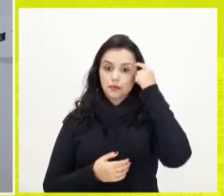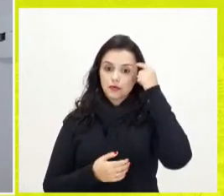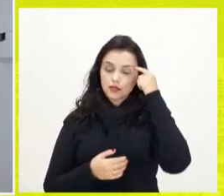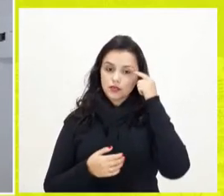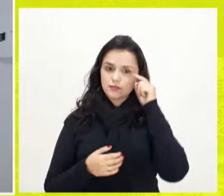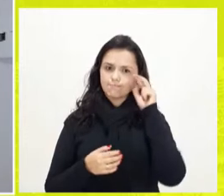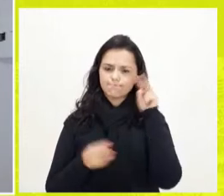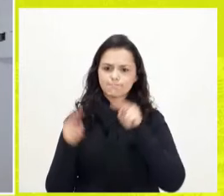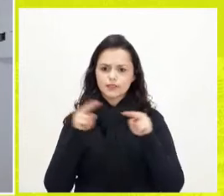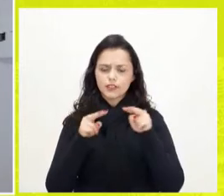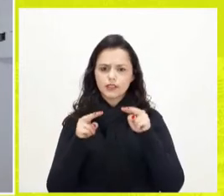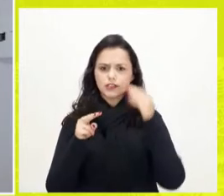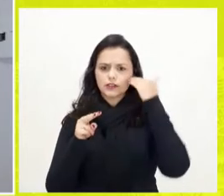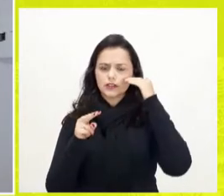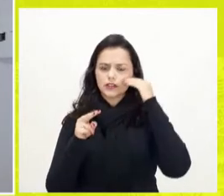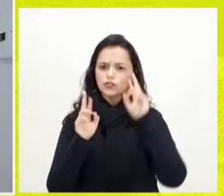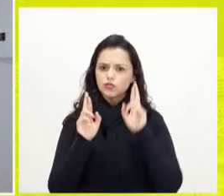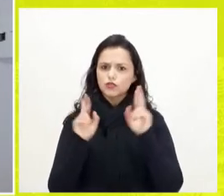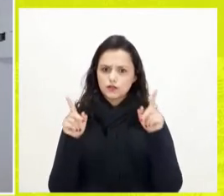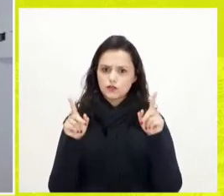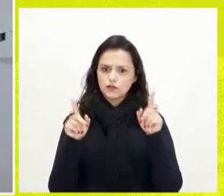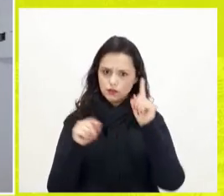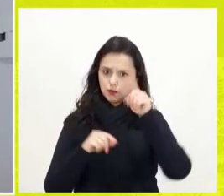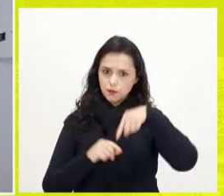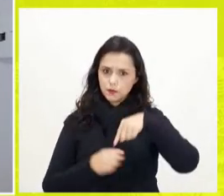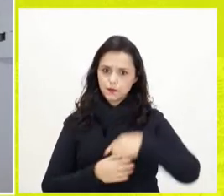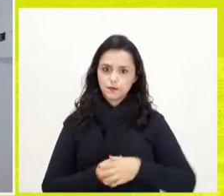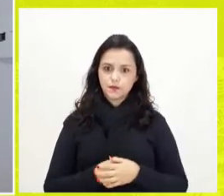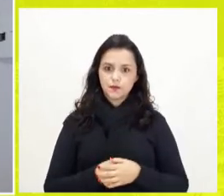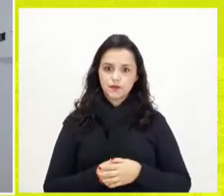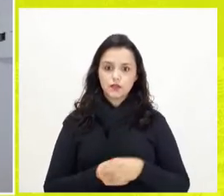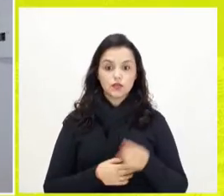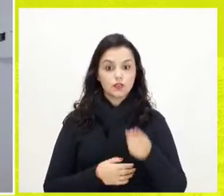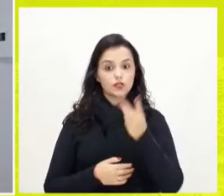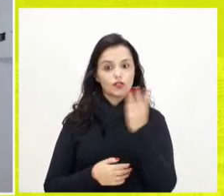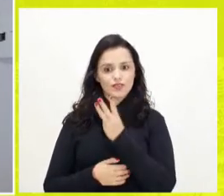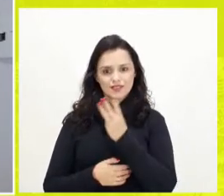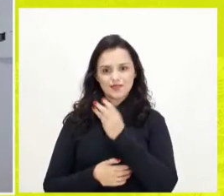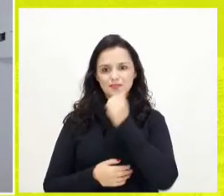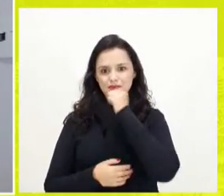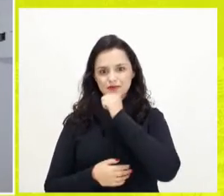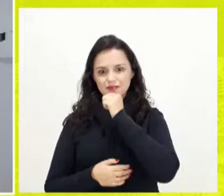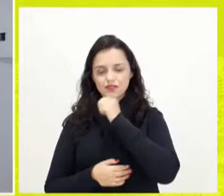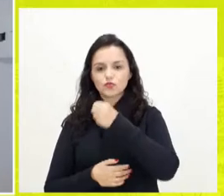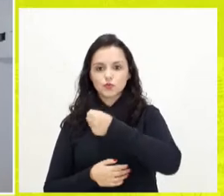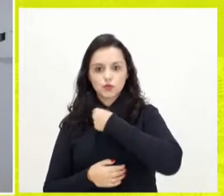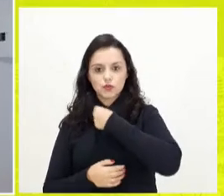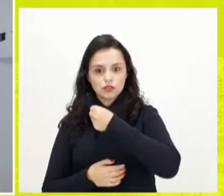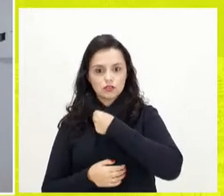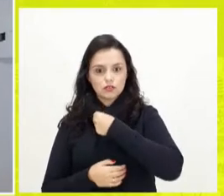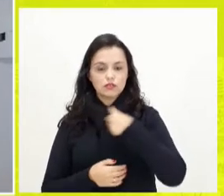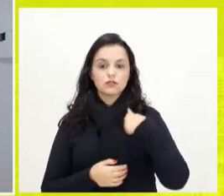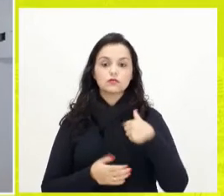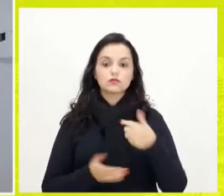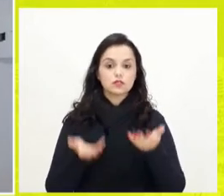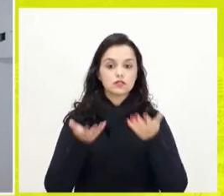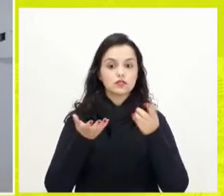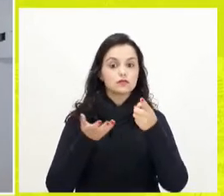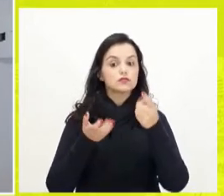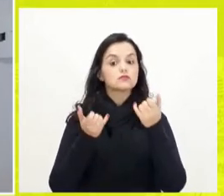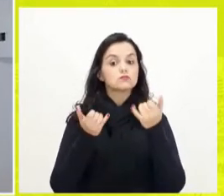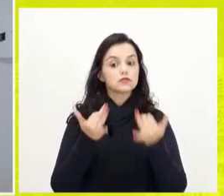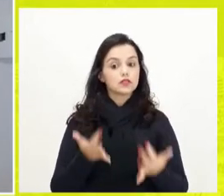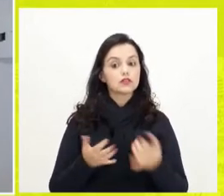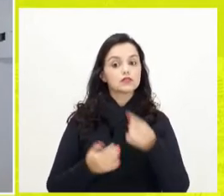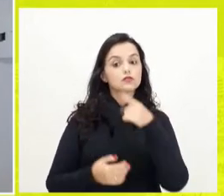voting system in brazil i mean we work with fact checking in journalism one and i'd like you to